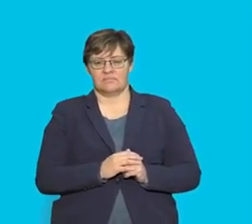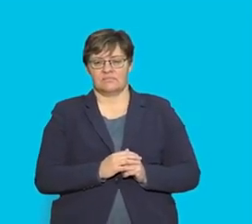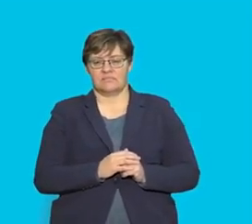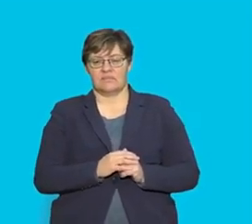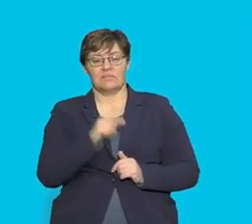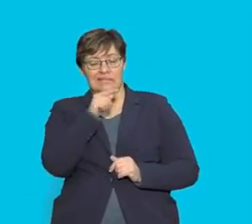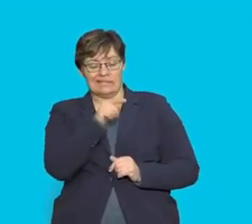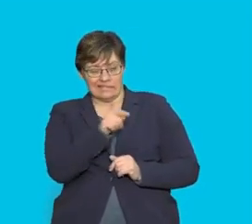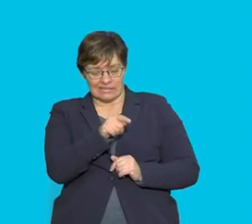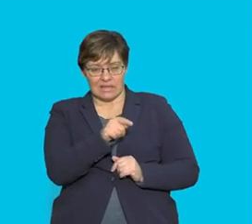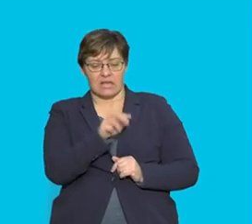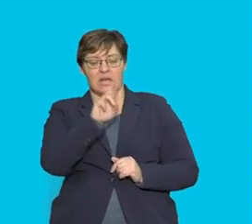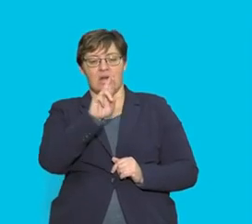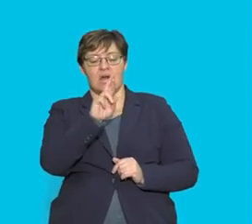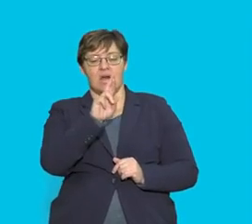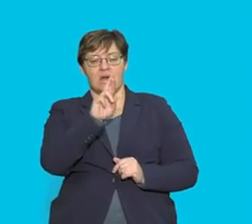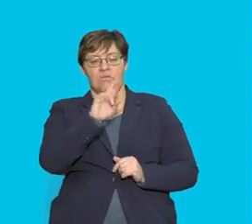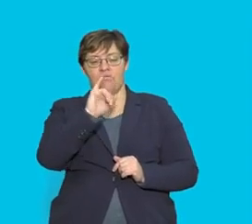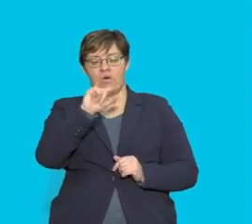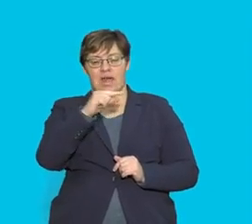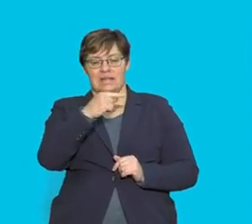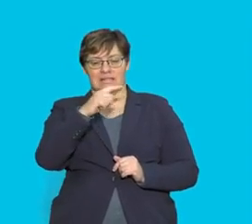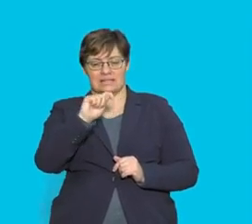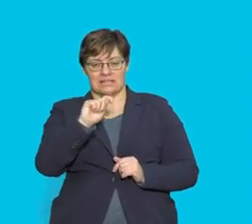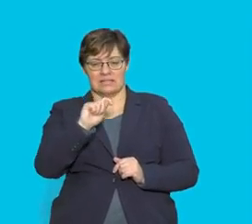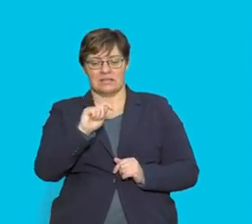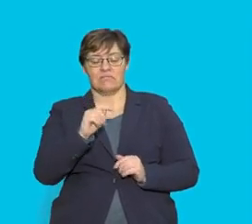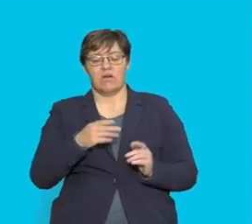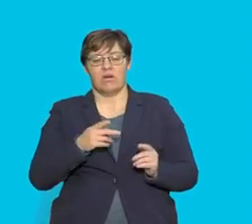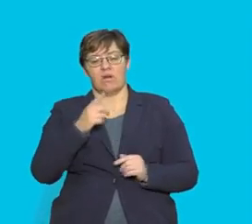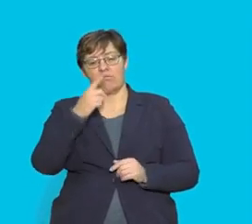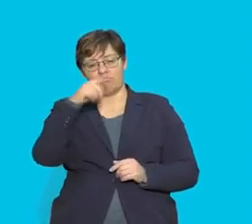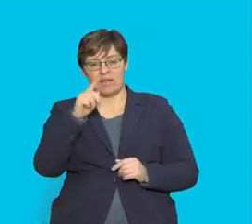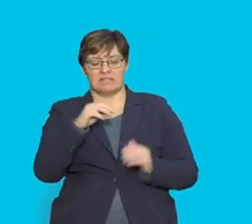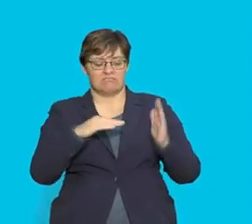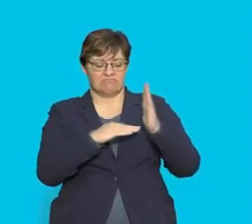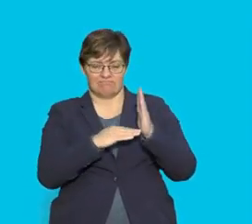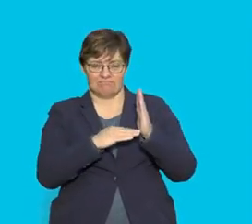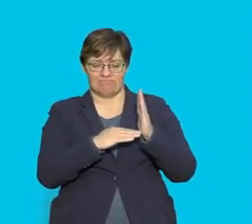here. So as a result, this will be a right-angled triangle,